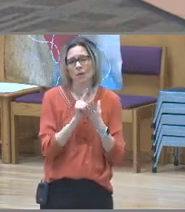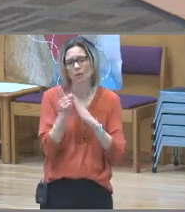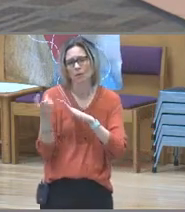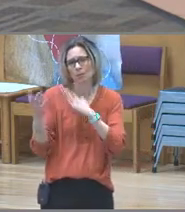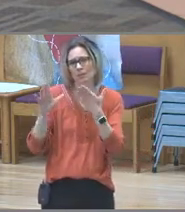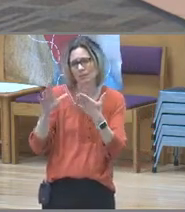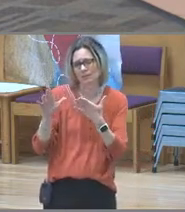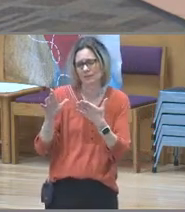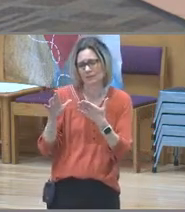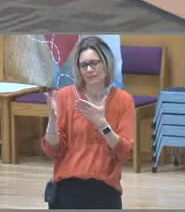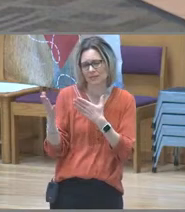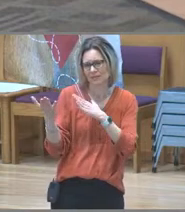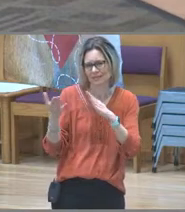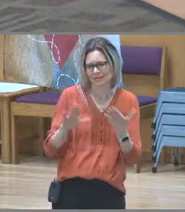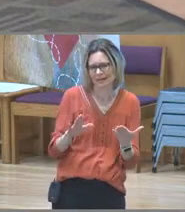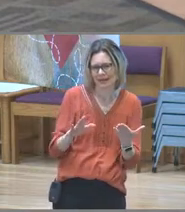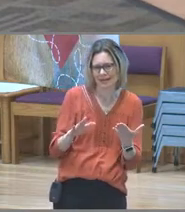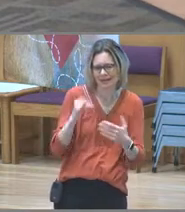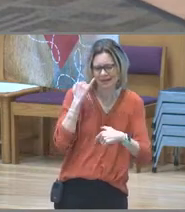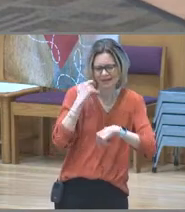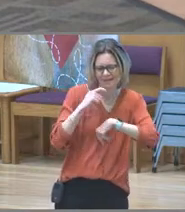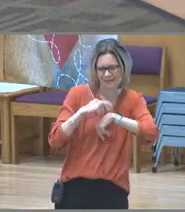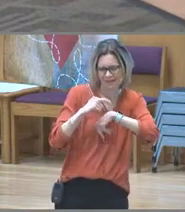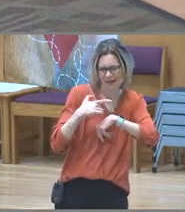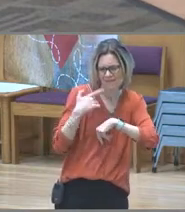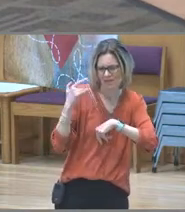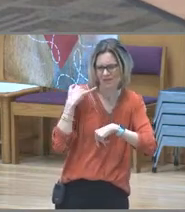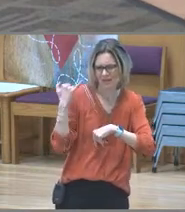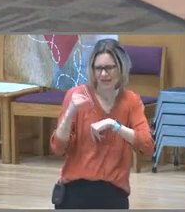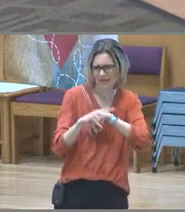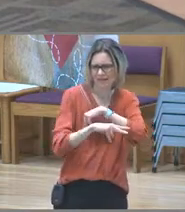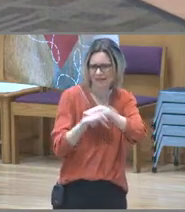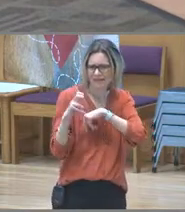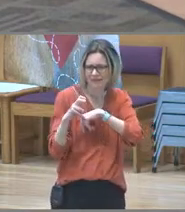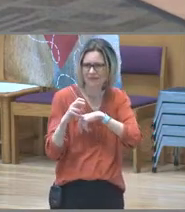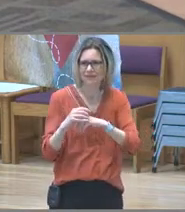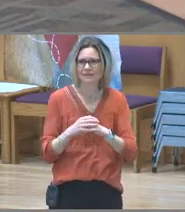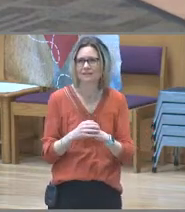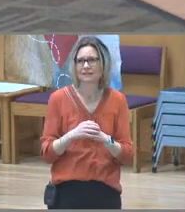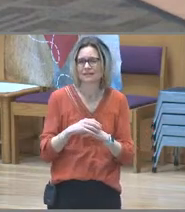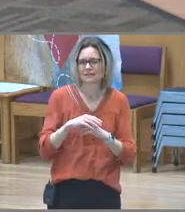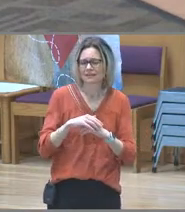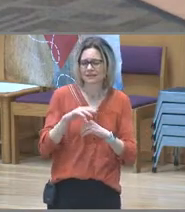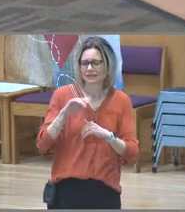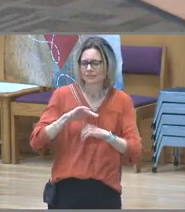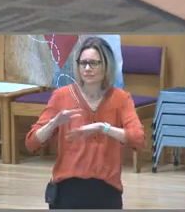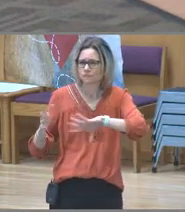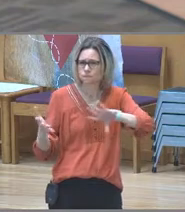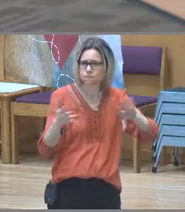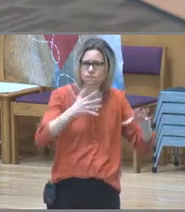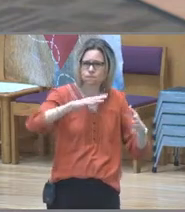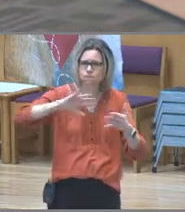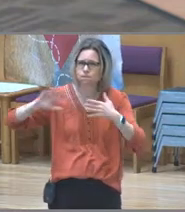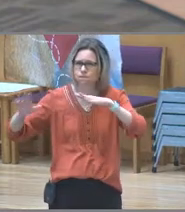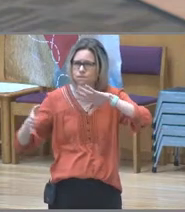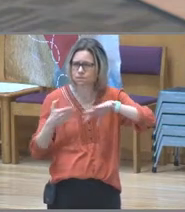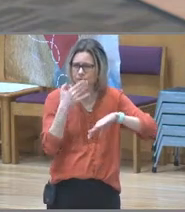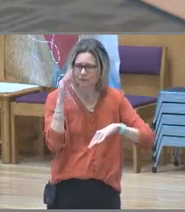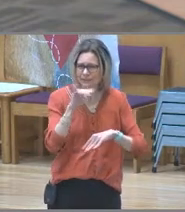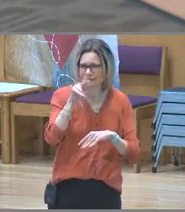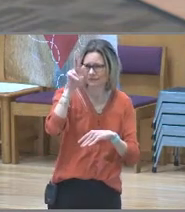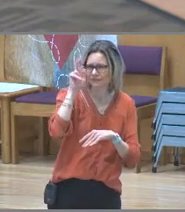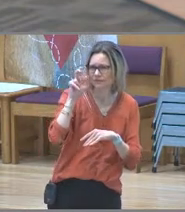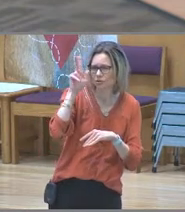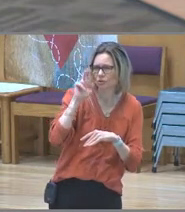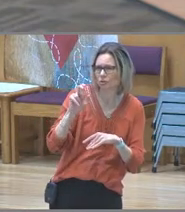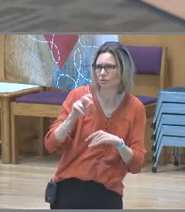time is a den of thieves, the breeze carries a scent of evil, and